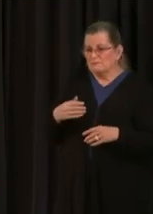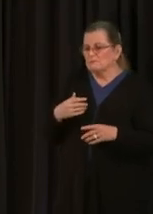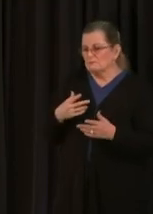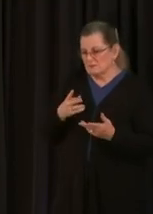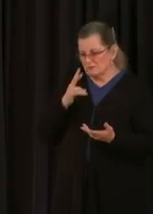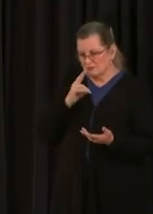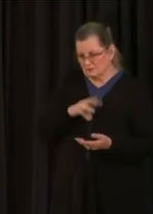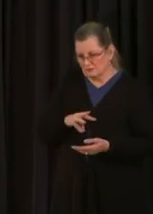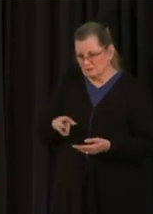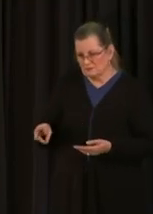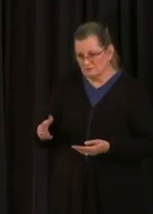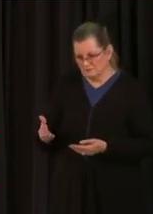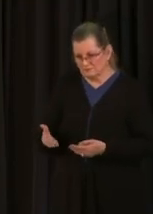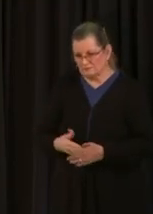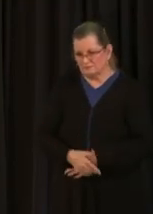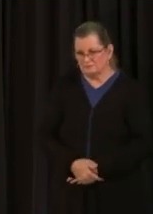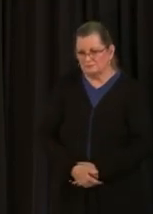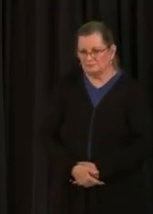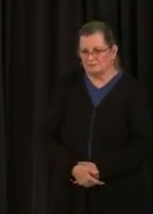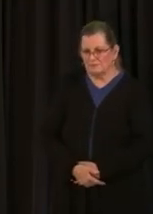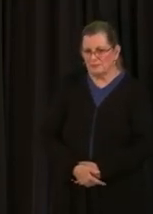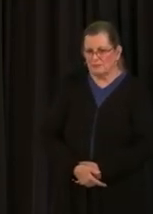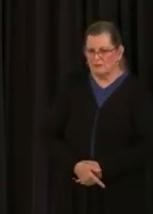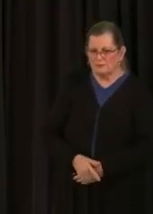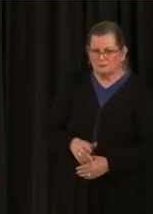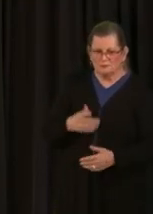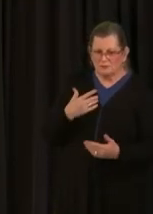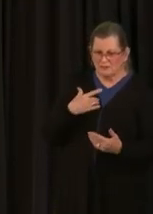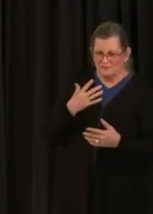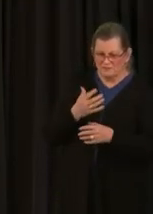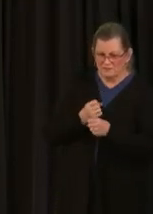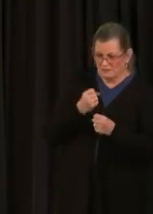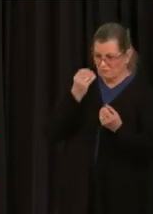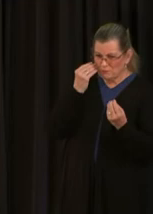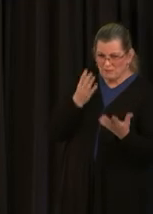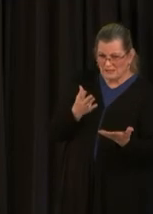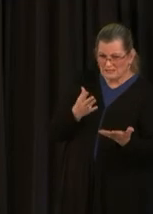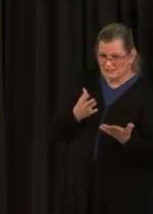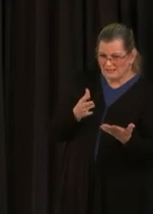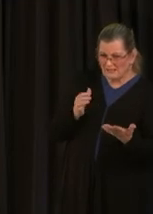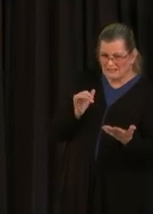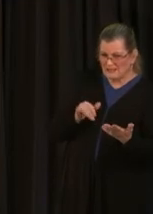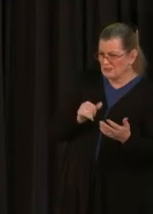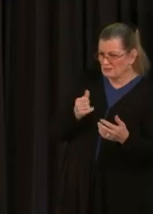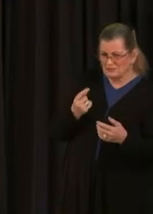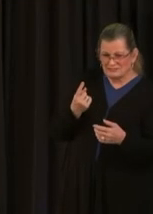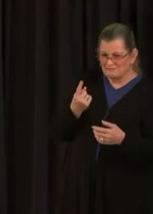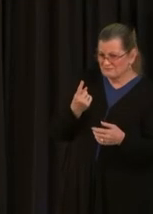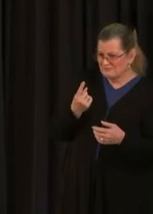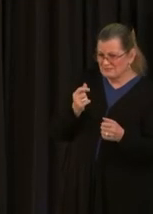question is going to come from Alex in Ward 5. Alex, your line is unmuted.